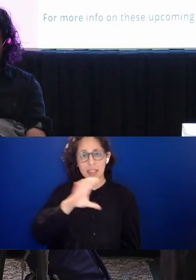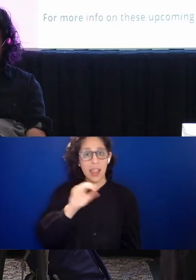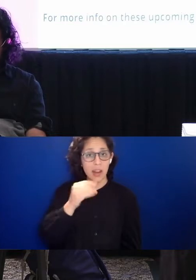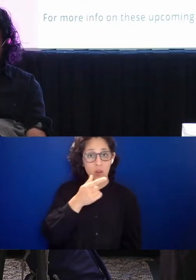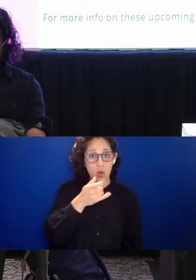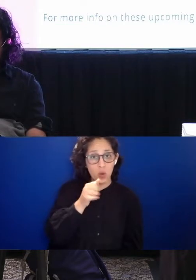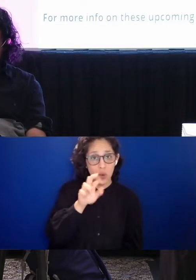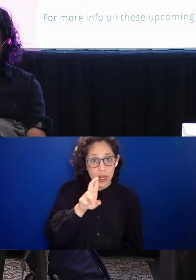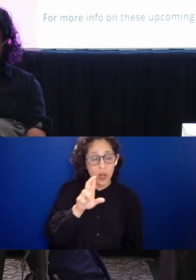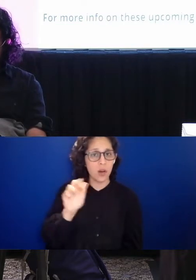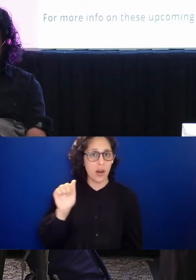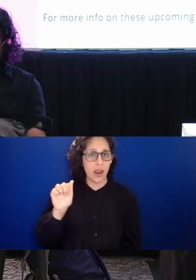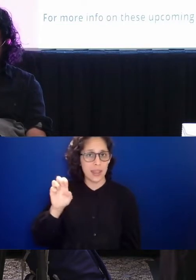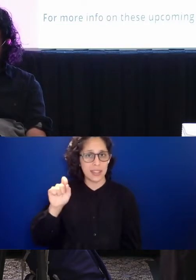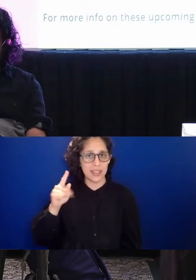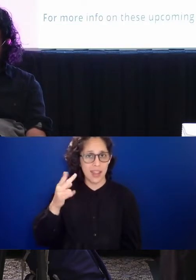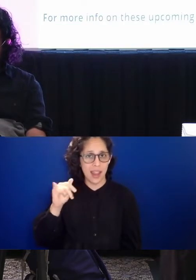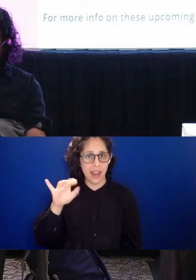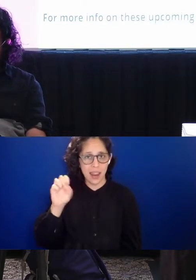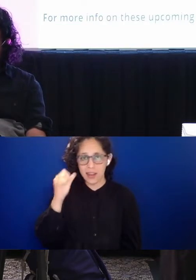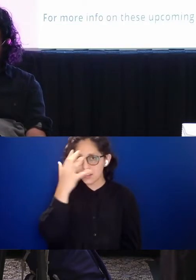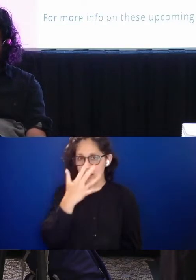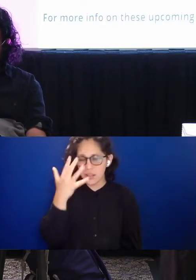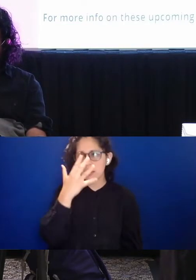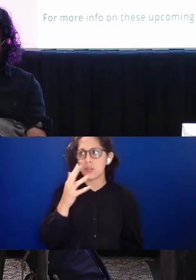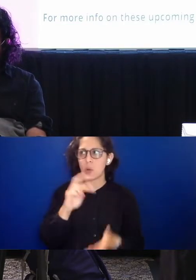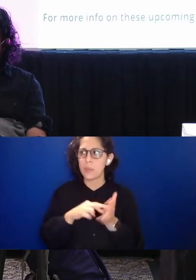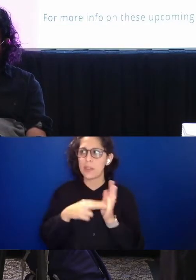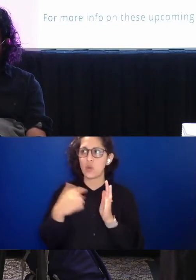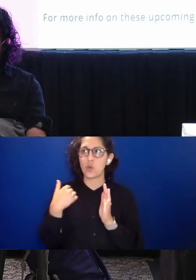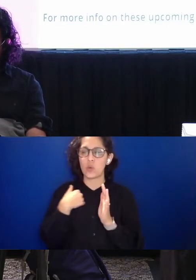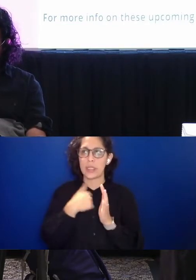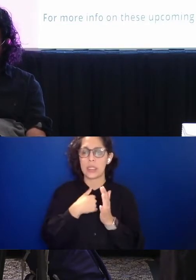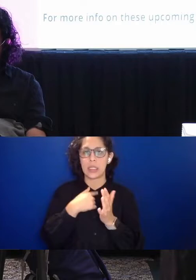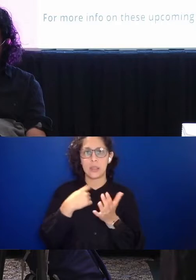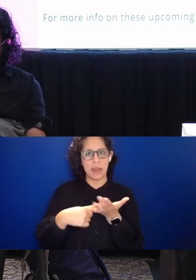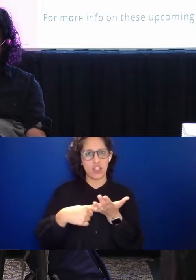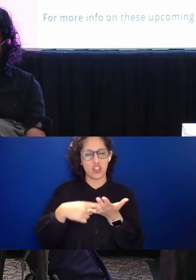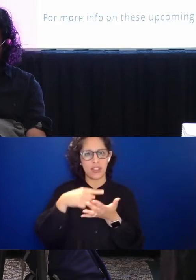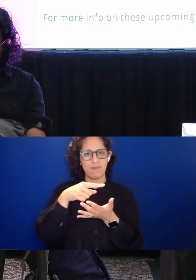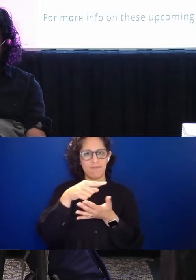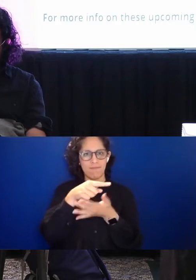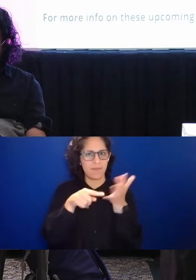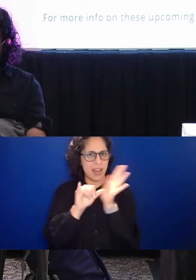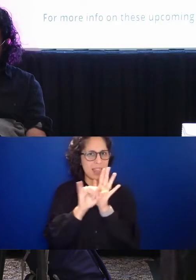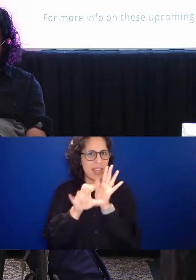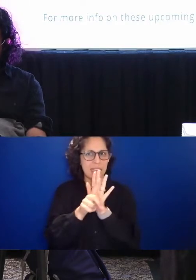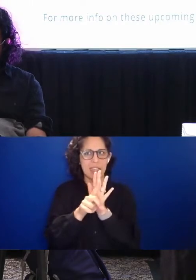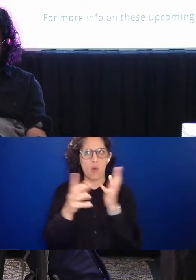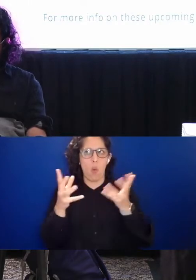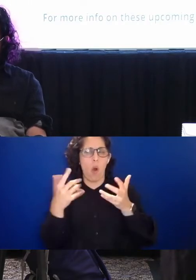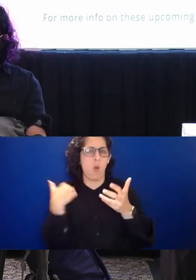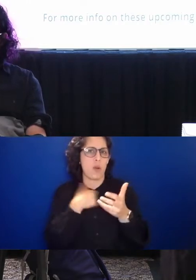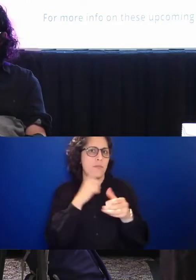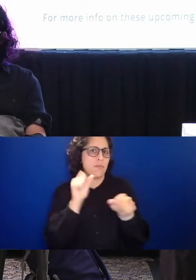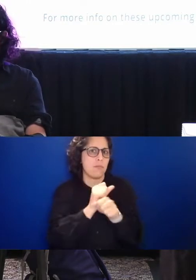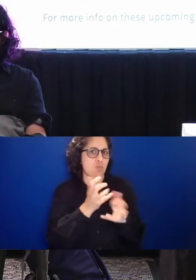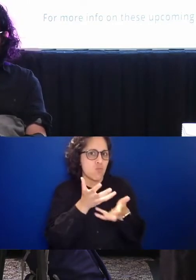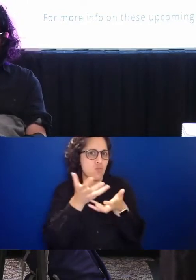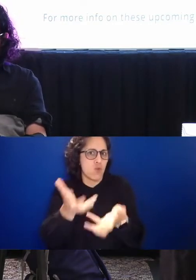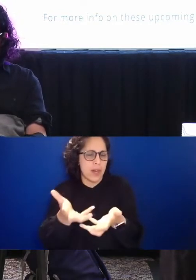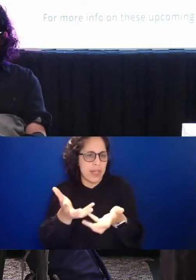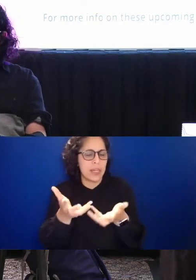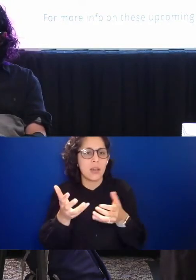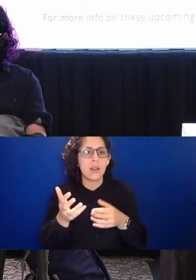we're actually bringing to the table when we talk about identity that isn't just like a checkbox, but is